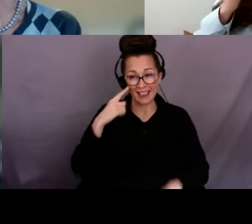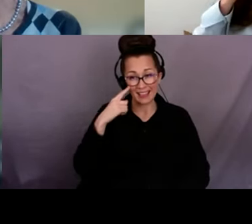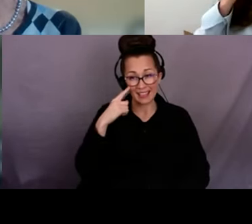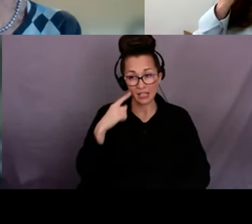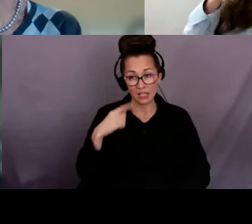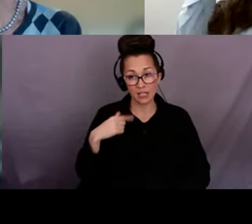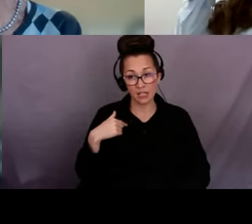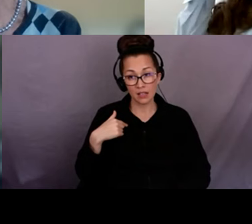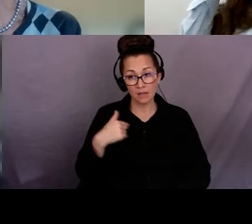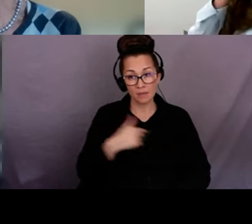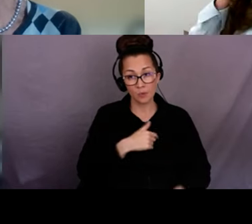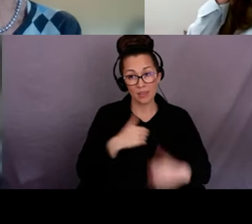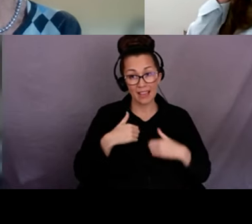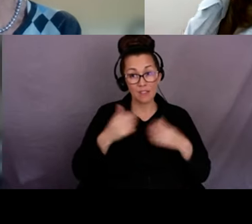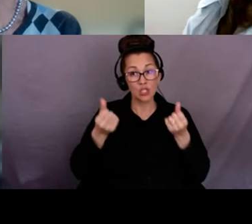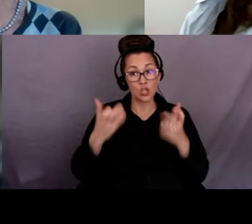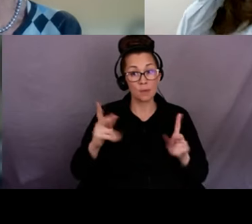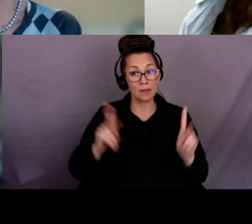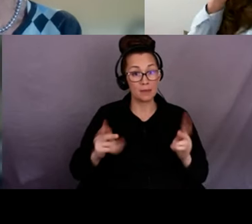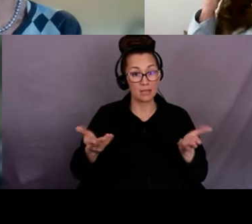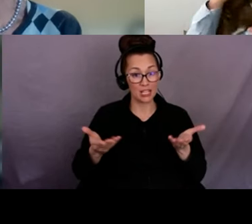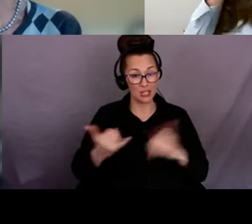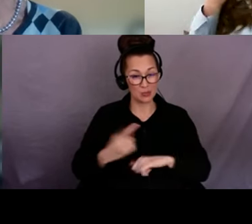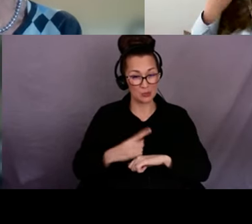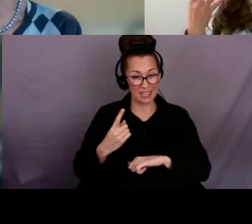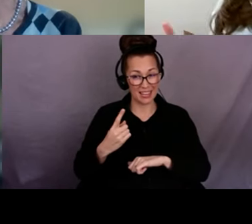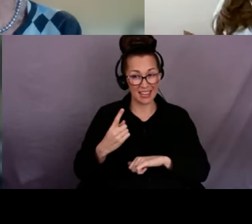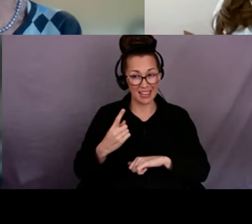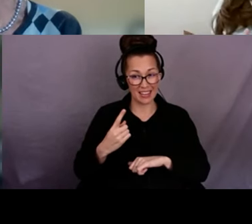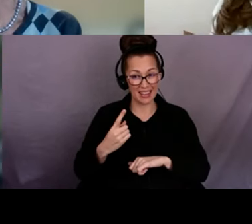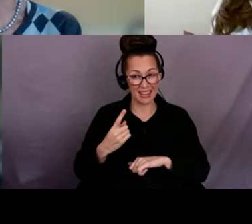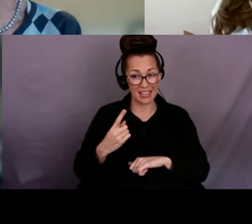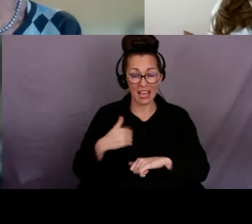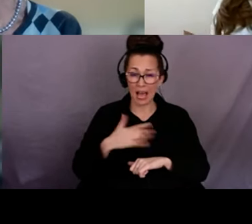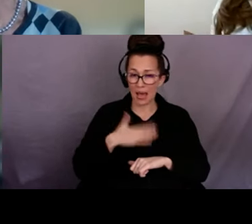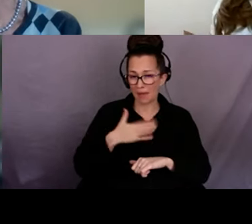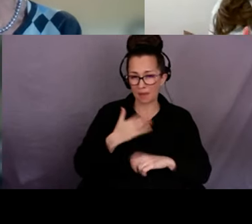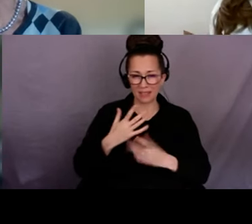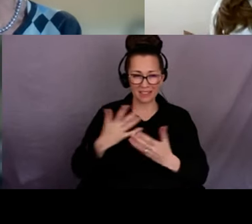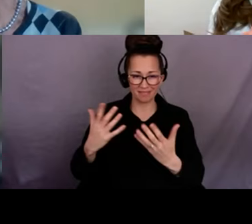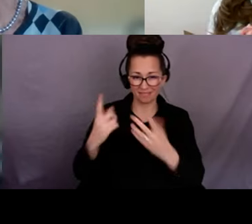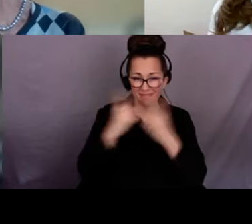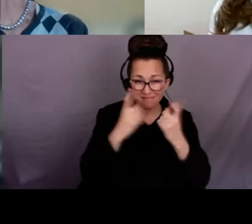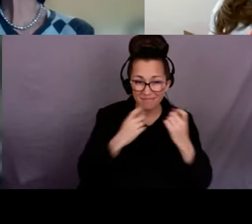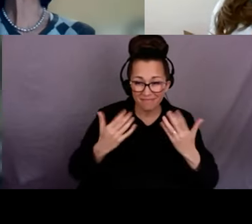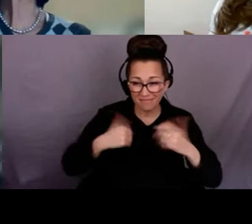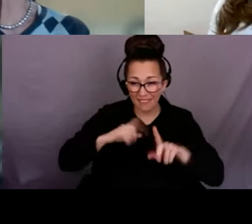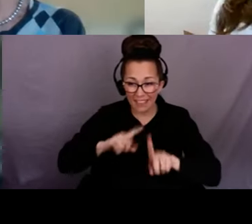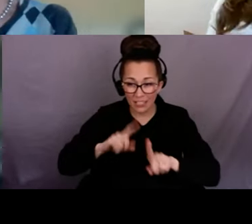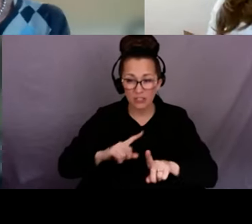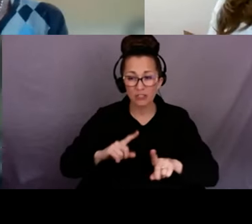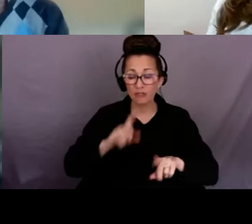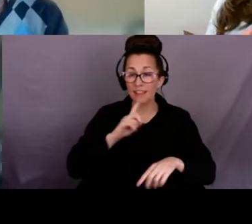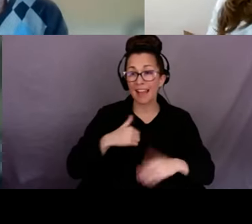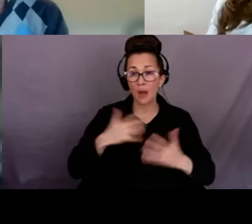have, so many other people here today. I am more than happy to answer questions as we move forward. And again, I want to give